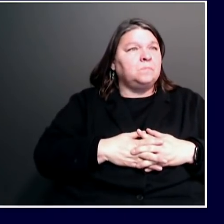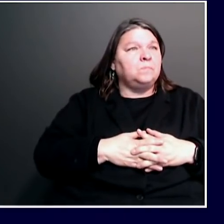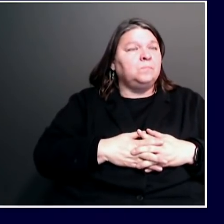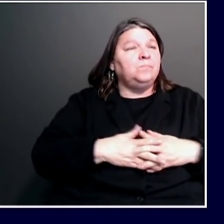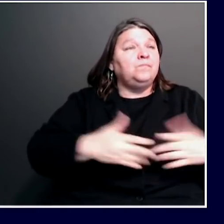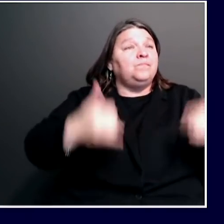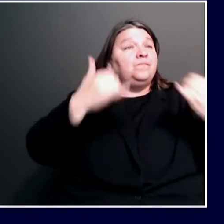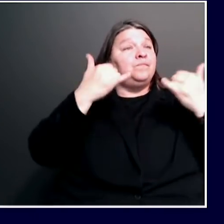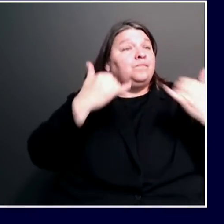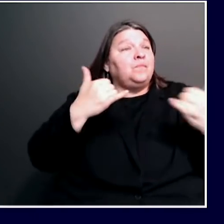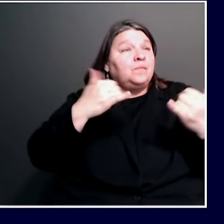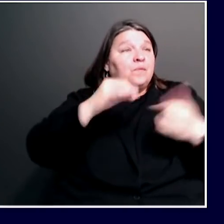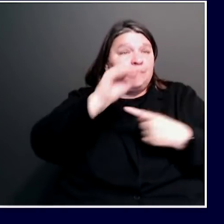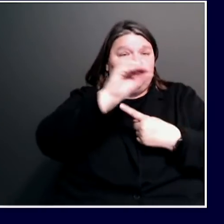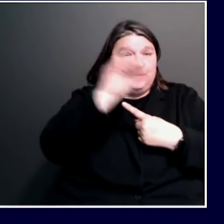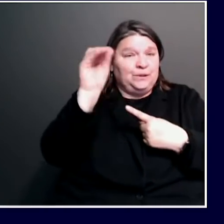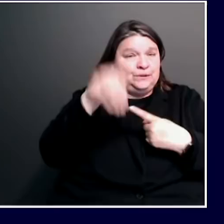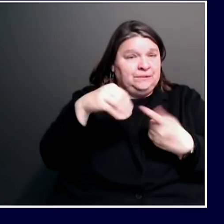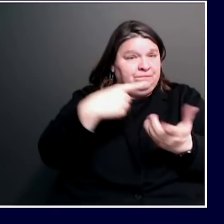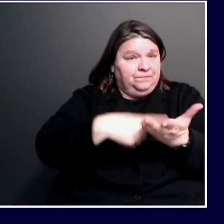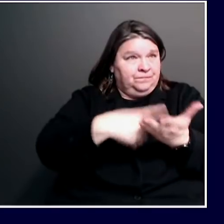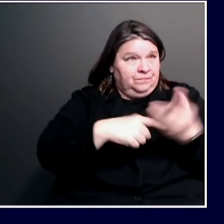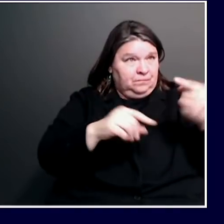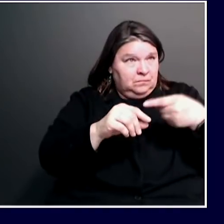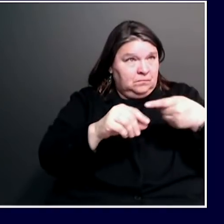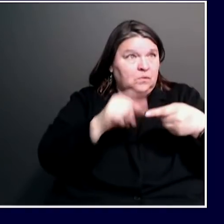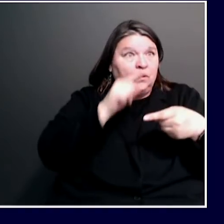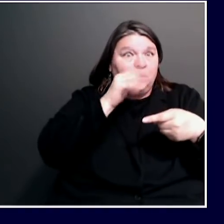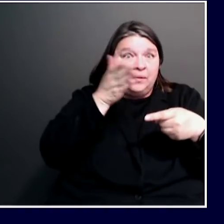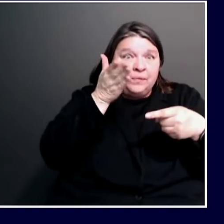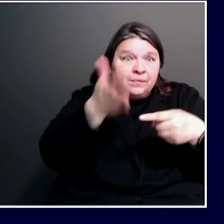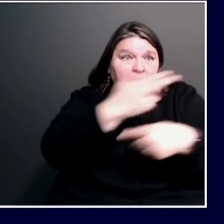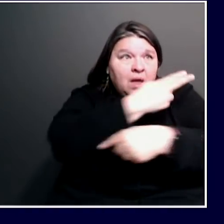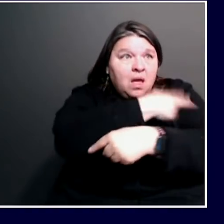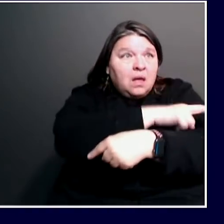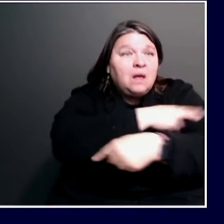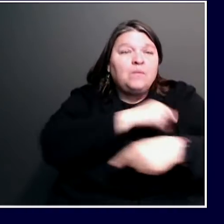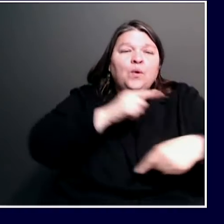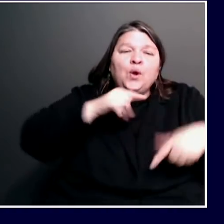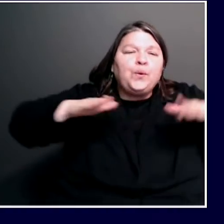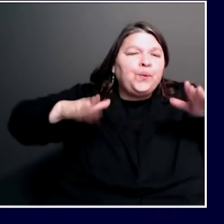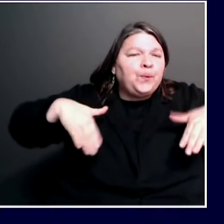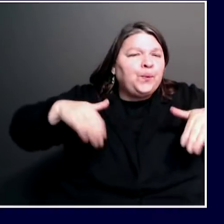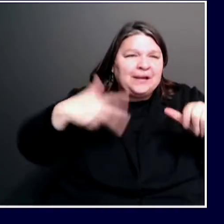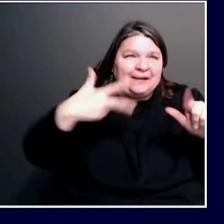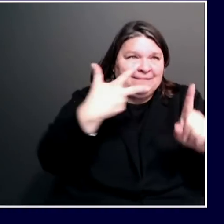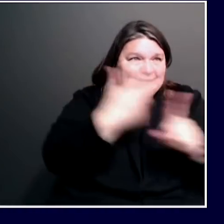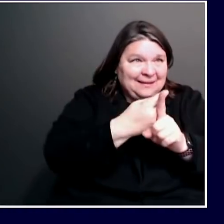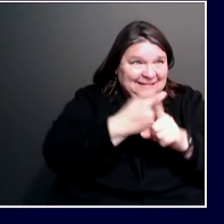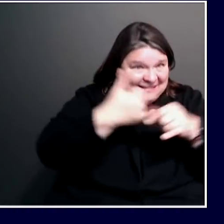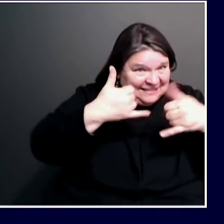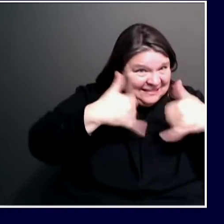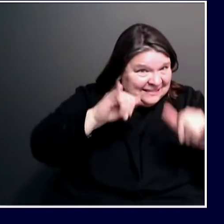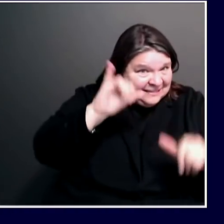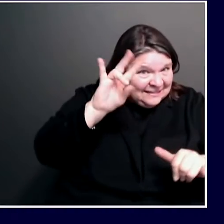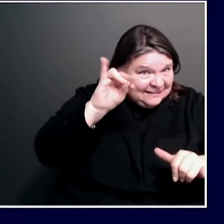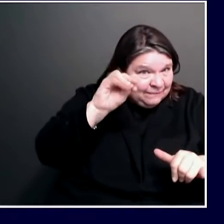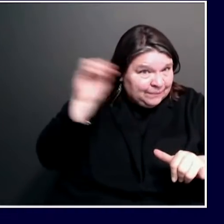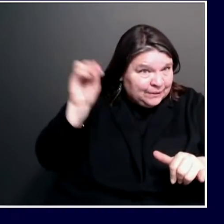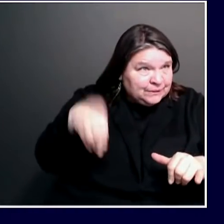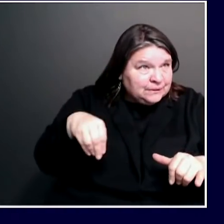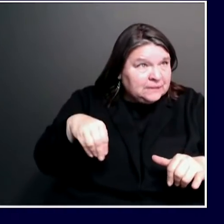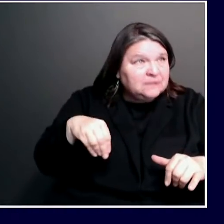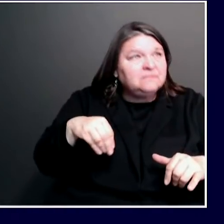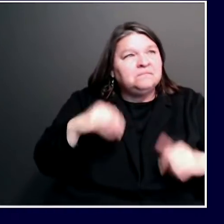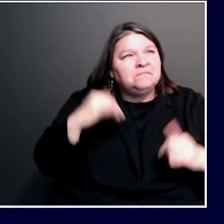hospital unvaccinated. Is it still around 70%? It's changed a little bit, Chris. It's come down just a bit. It's closer to about